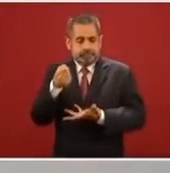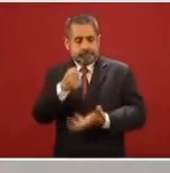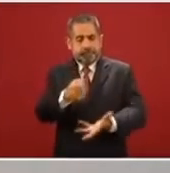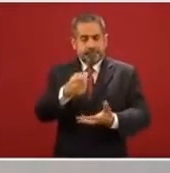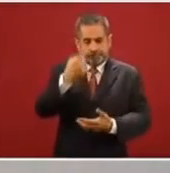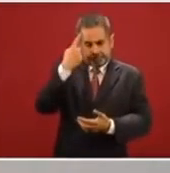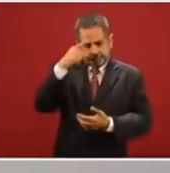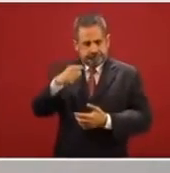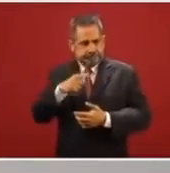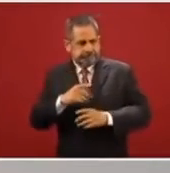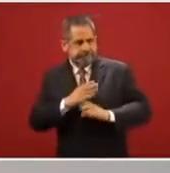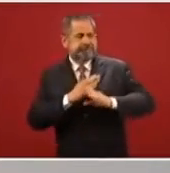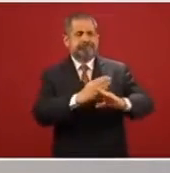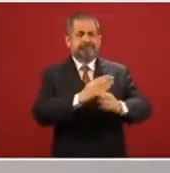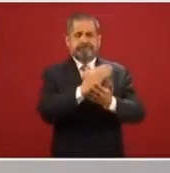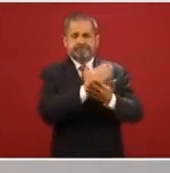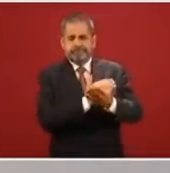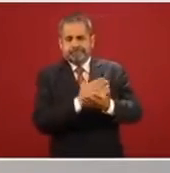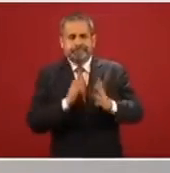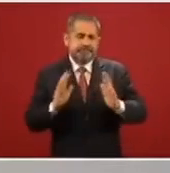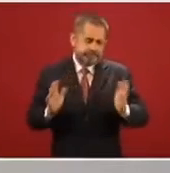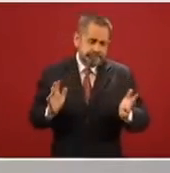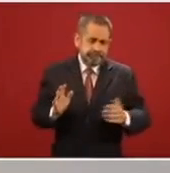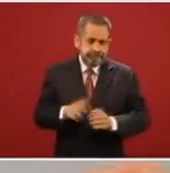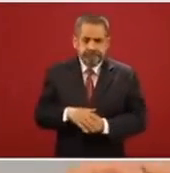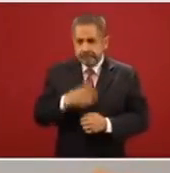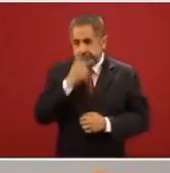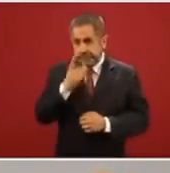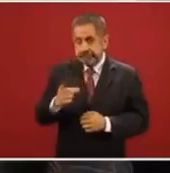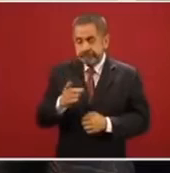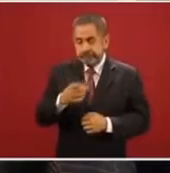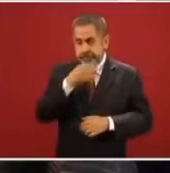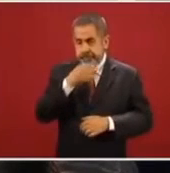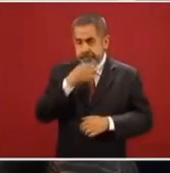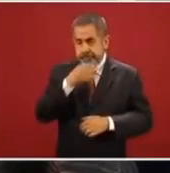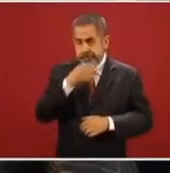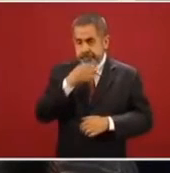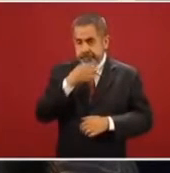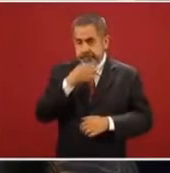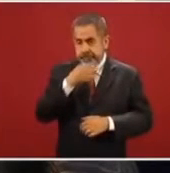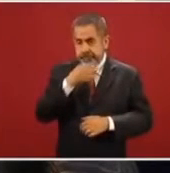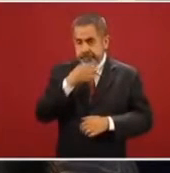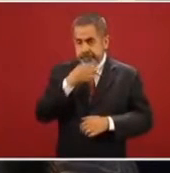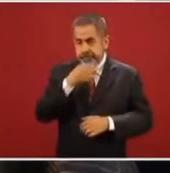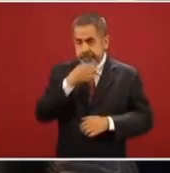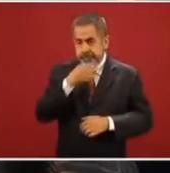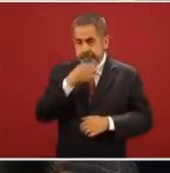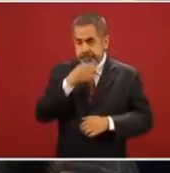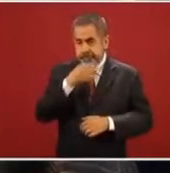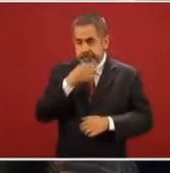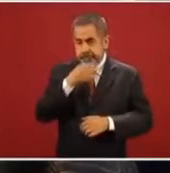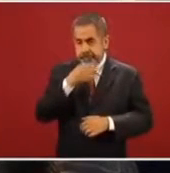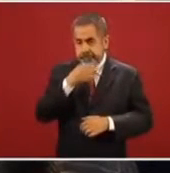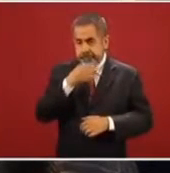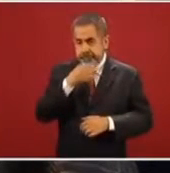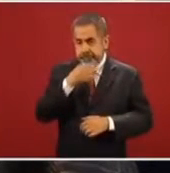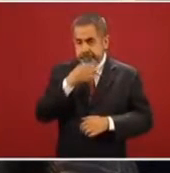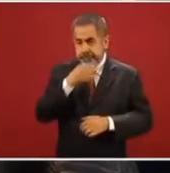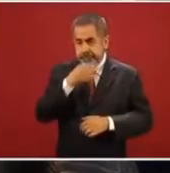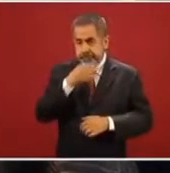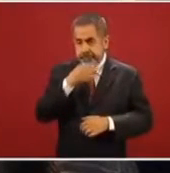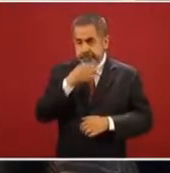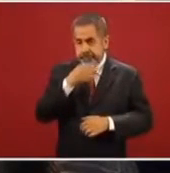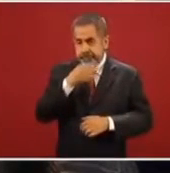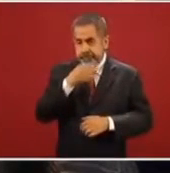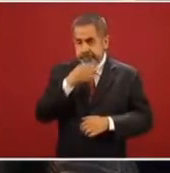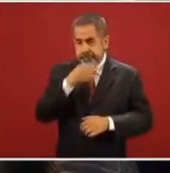contender con esta epidemia y to hemos contend comentado with this que epidemic. anticiparíamos And we have commented that